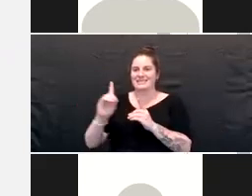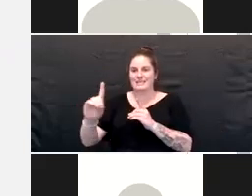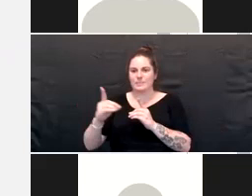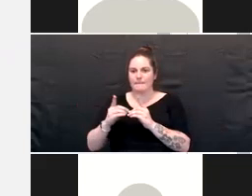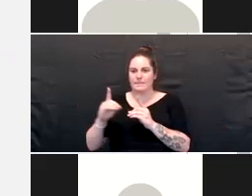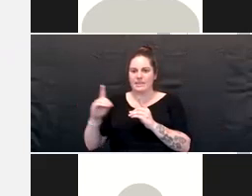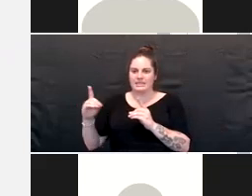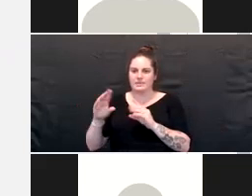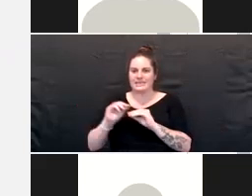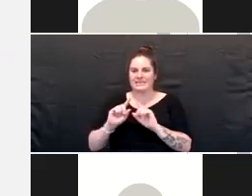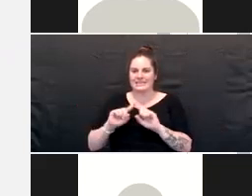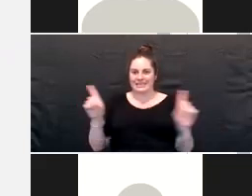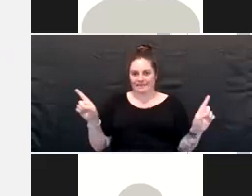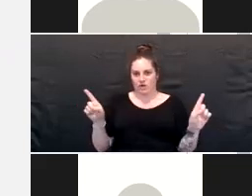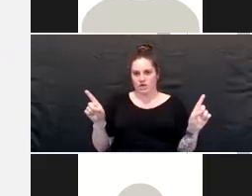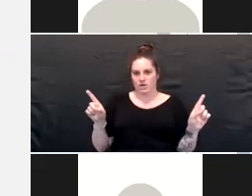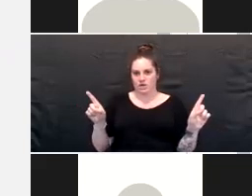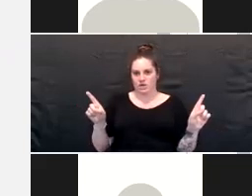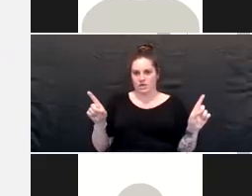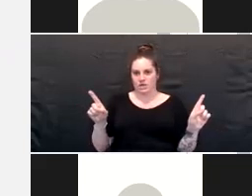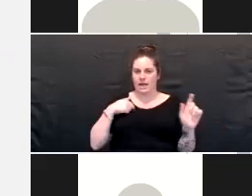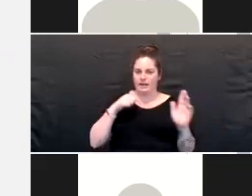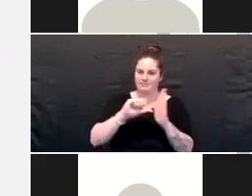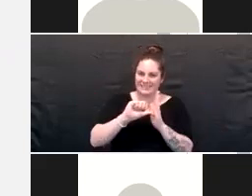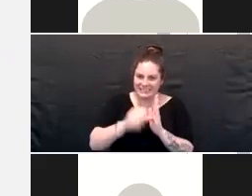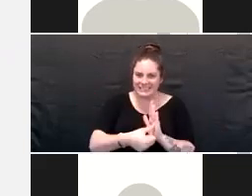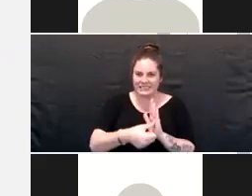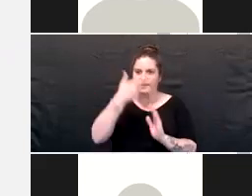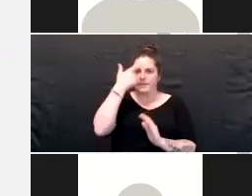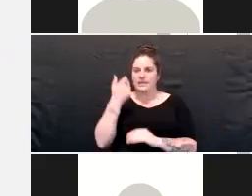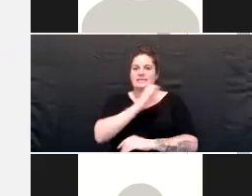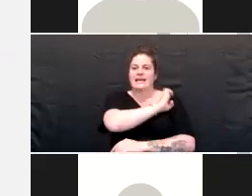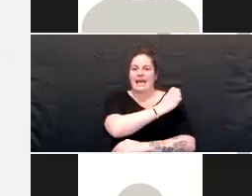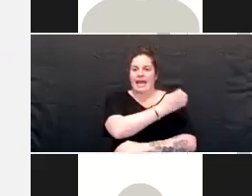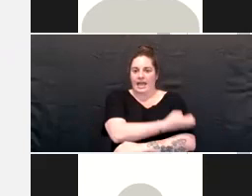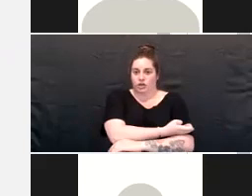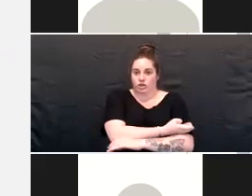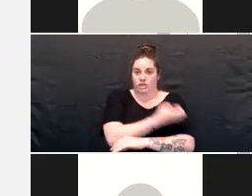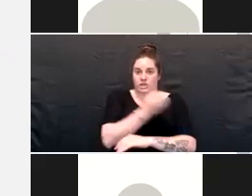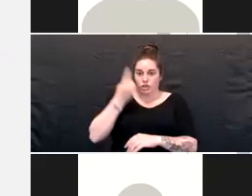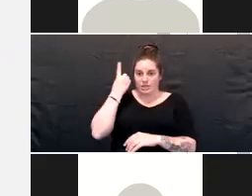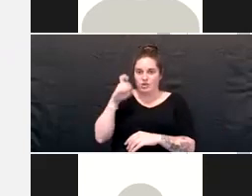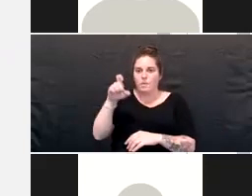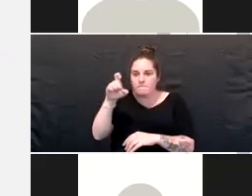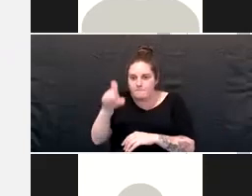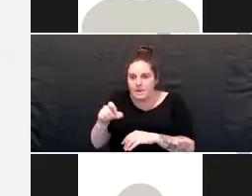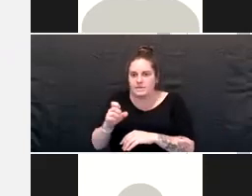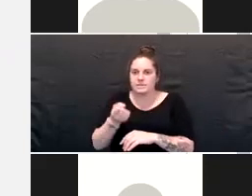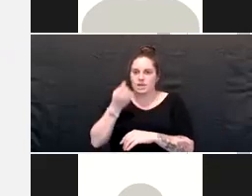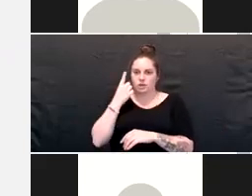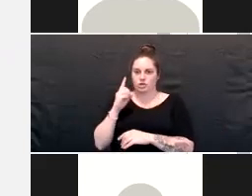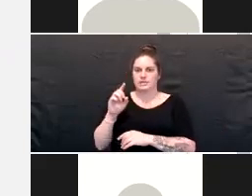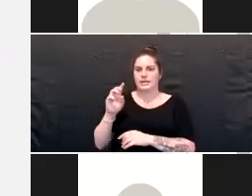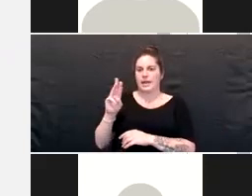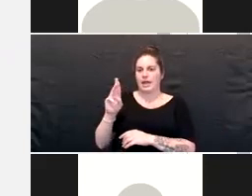because in order to understand energy, you need to understand work because